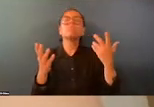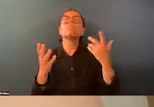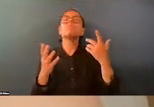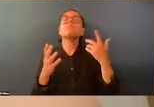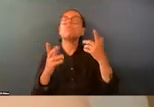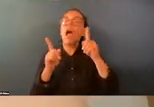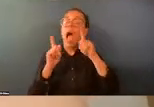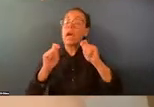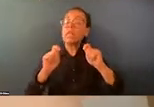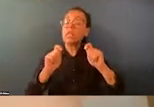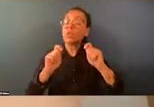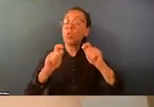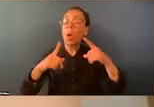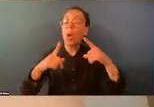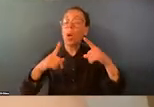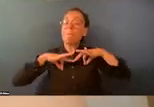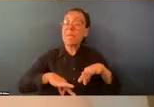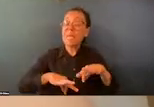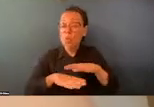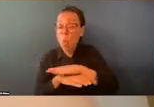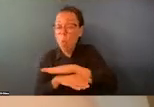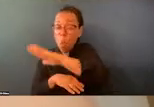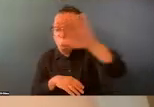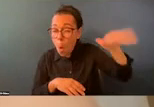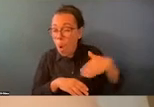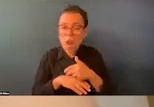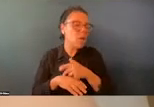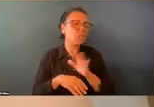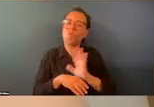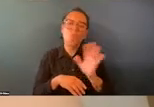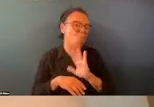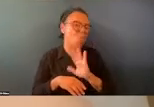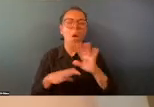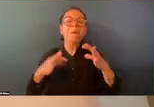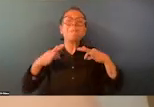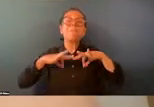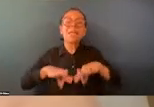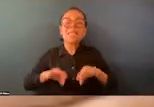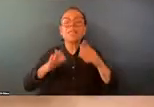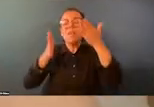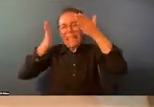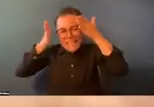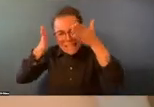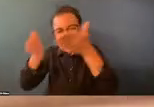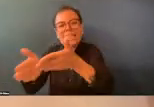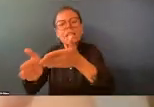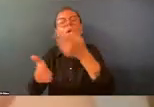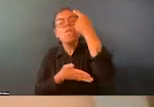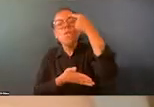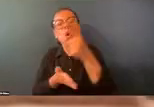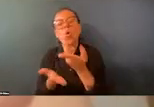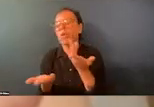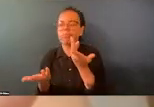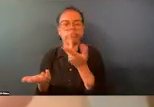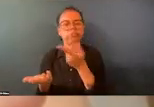not the entire ministry, but it's the specific department, the Water